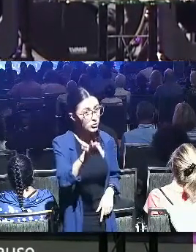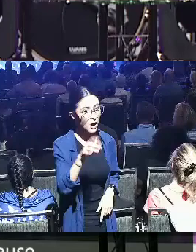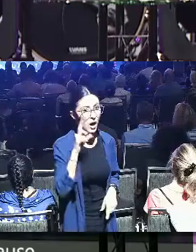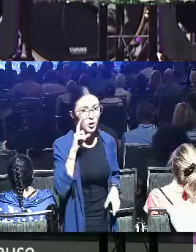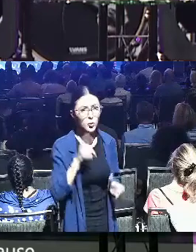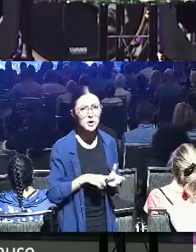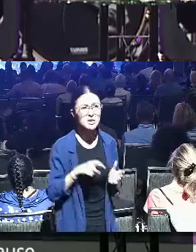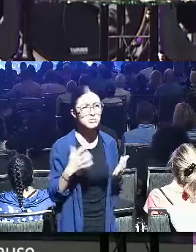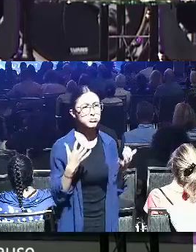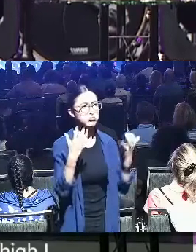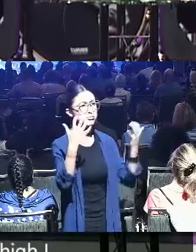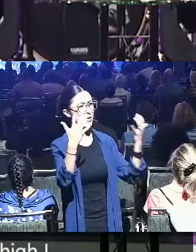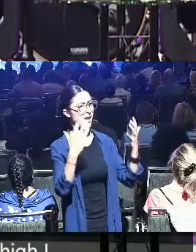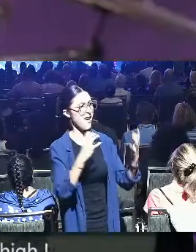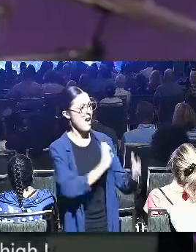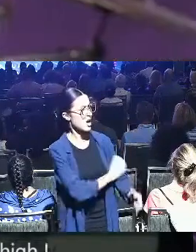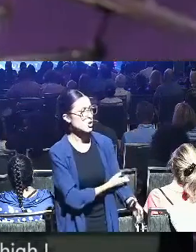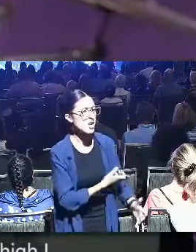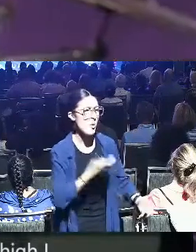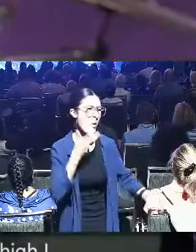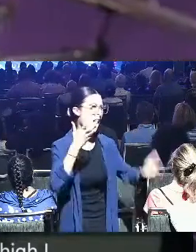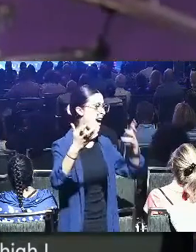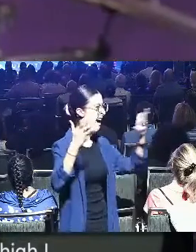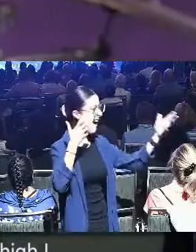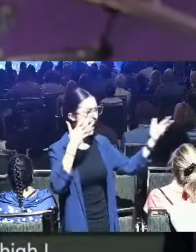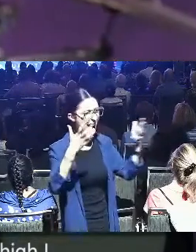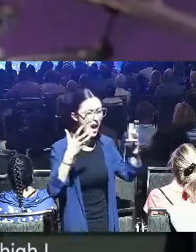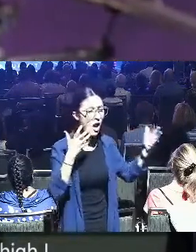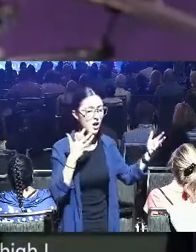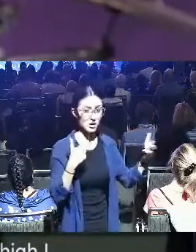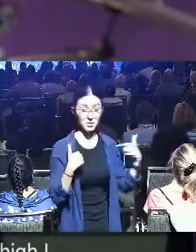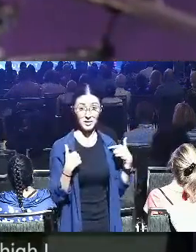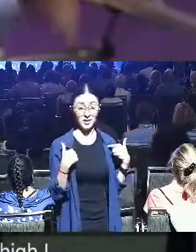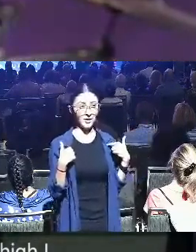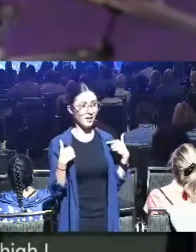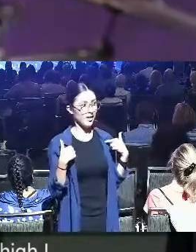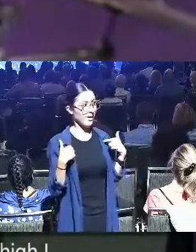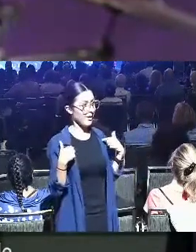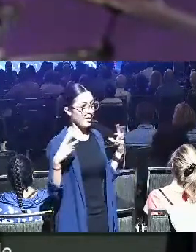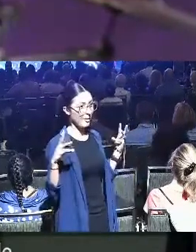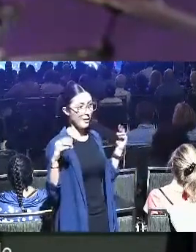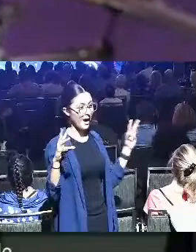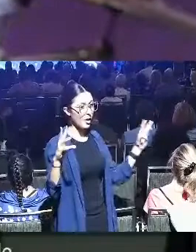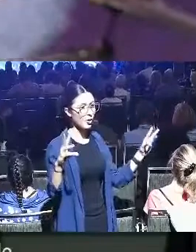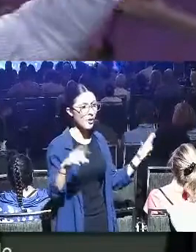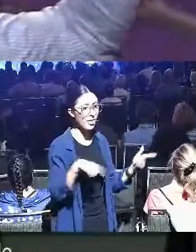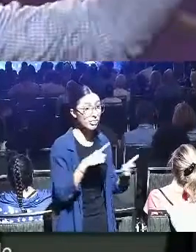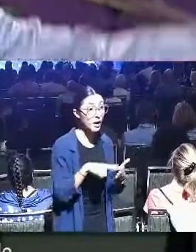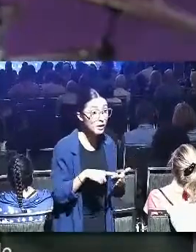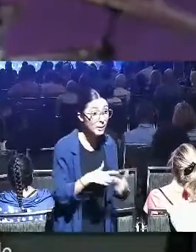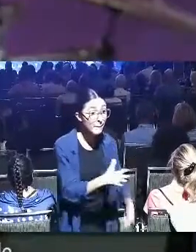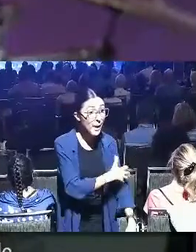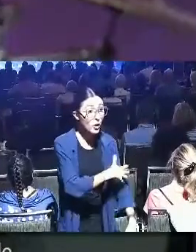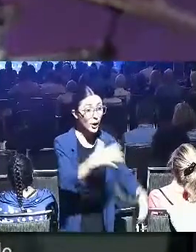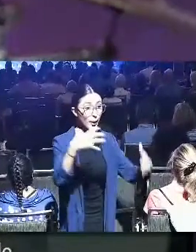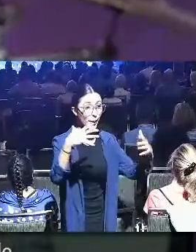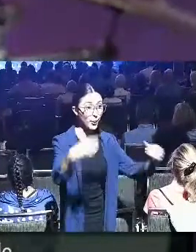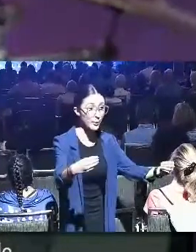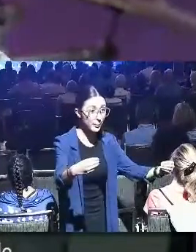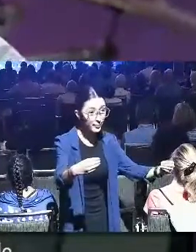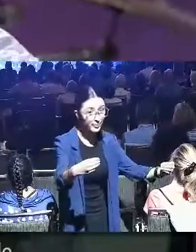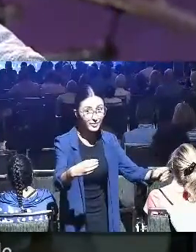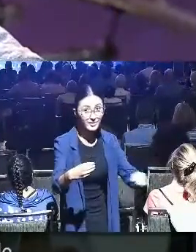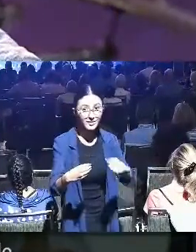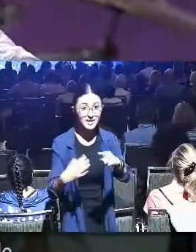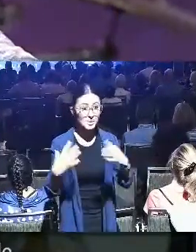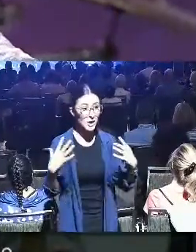is uncontainable. And then the power in the whole building went out. The keynote went down, the speaker system no longer